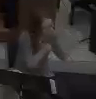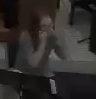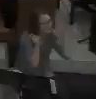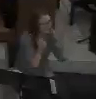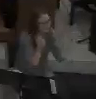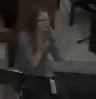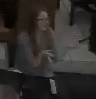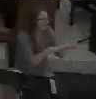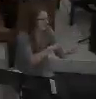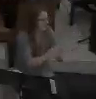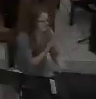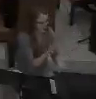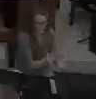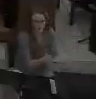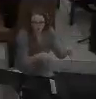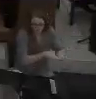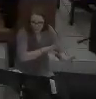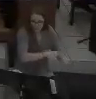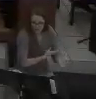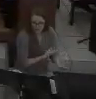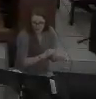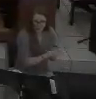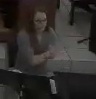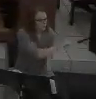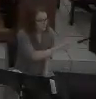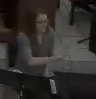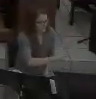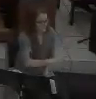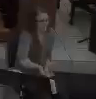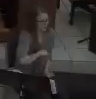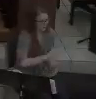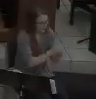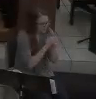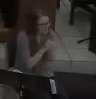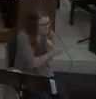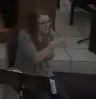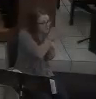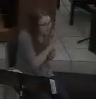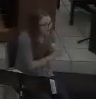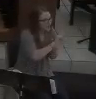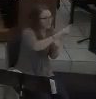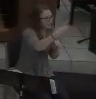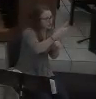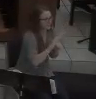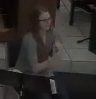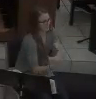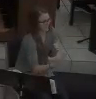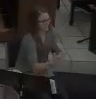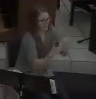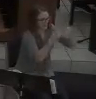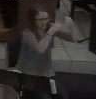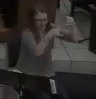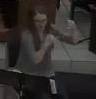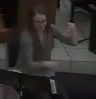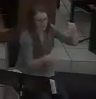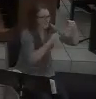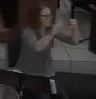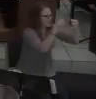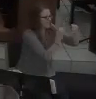closing song. Our closing hymn is number 26, We Worship You, God. We're going to sing the first and fifth stanza, first and last,